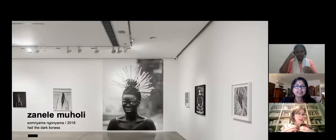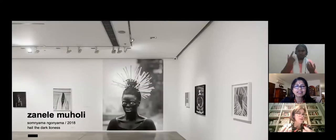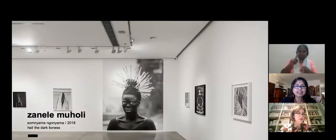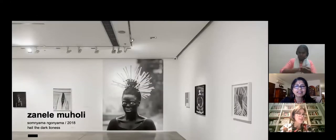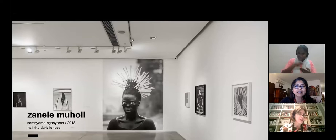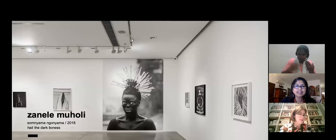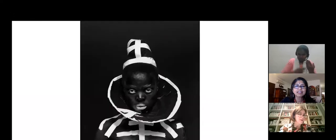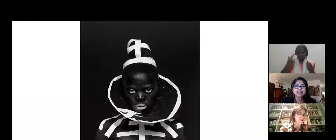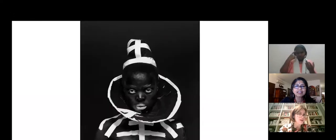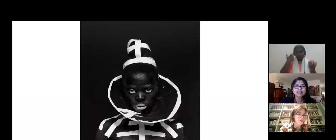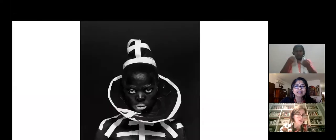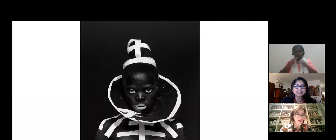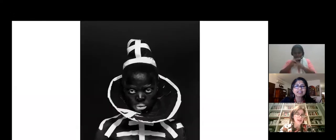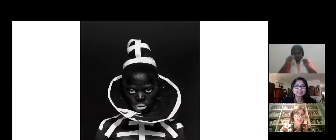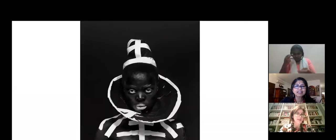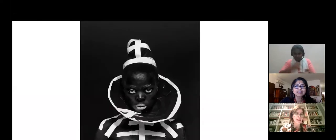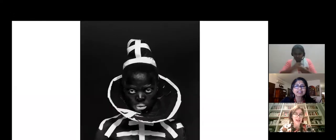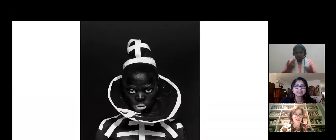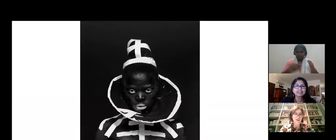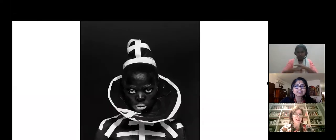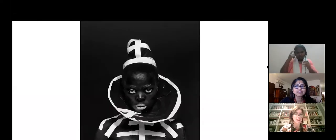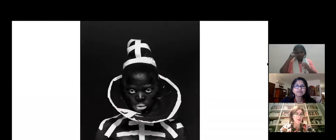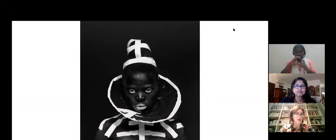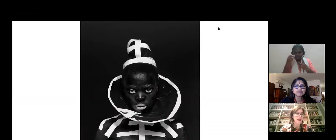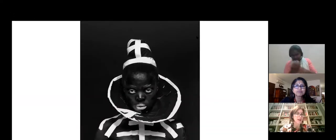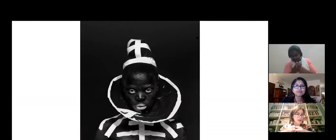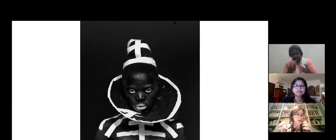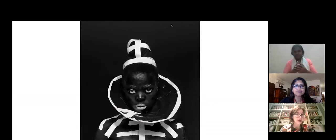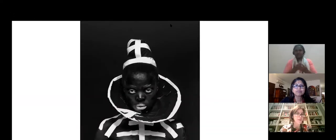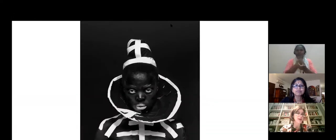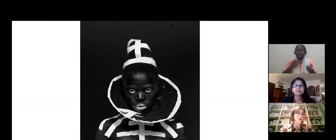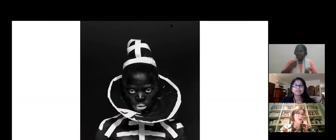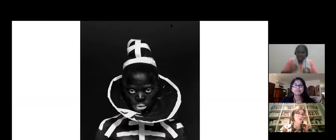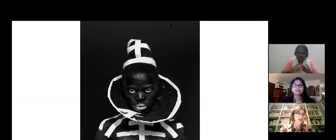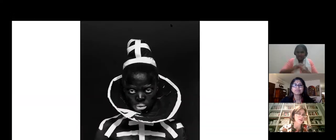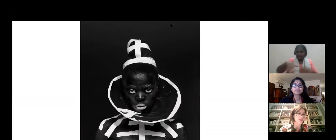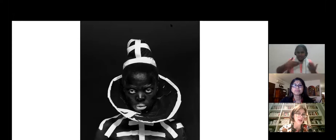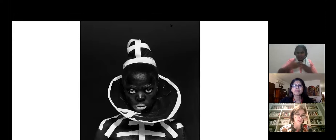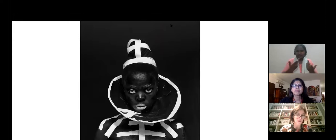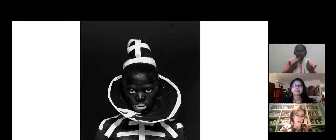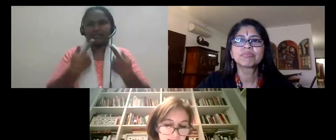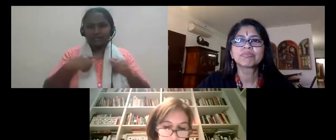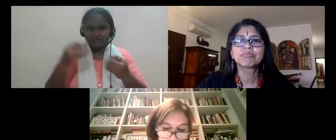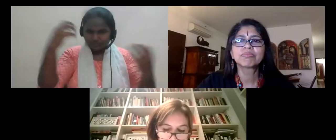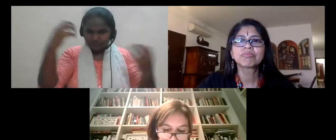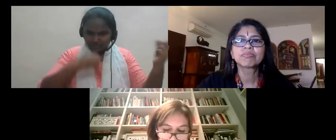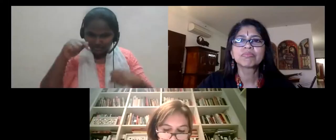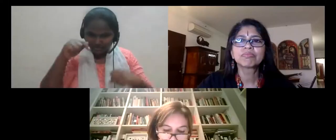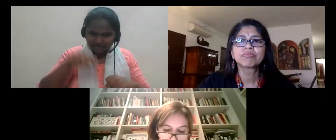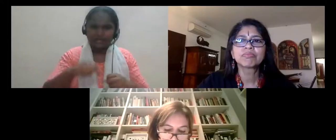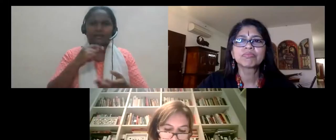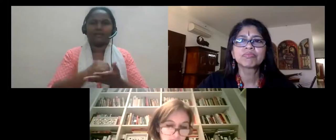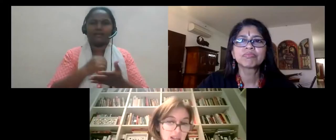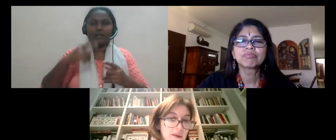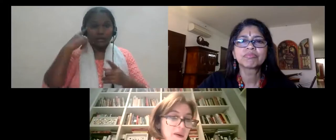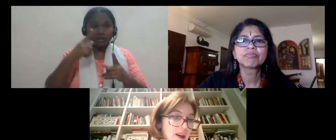professionals, enthusiastic professionals, looking at culture and looking at what was happening around us and trying to bring that into